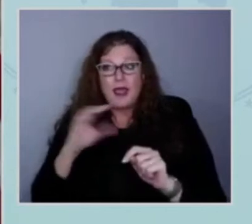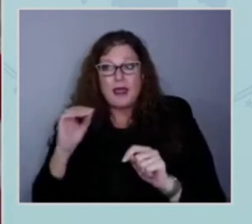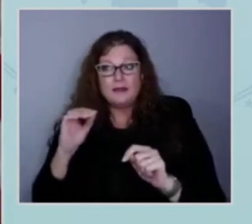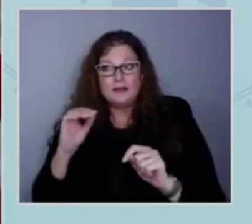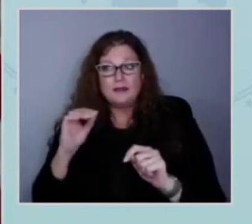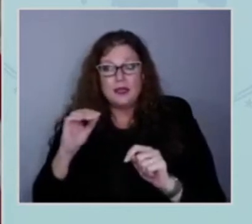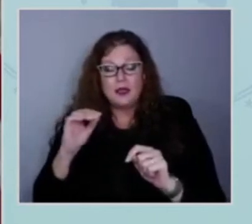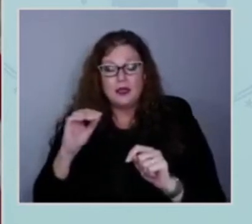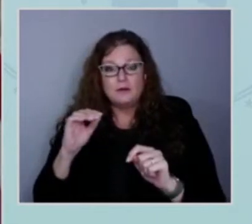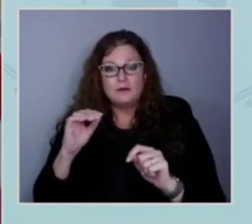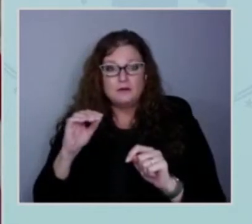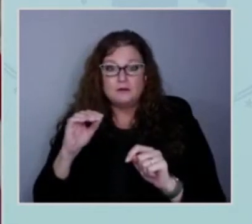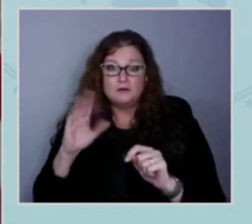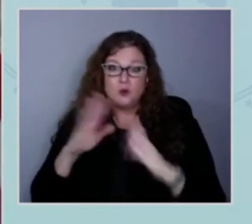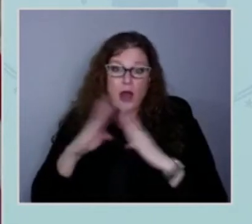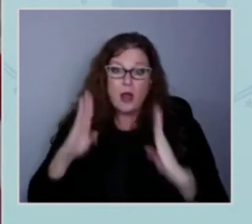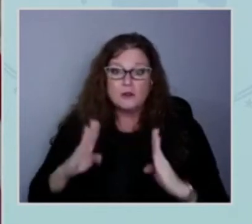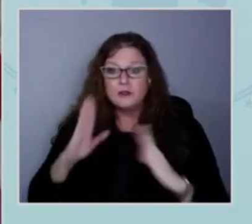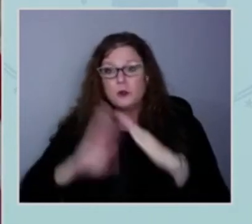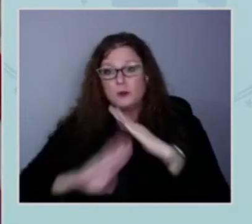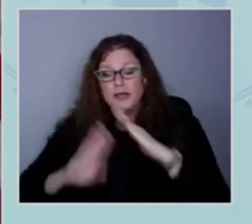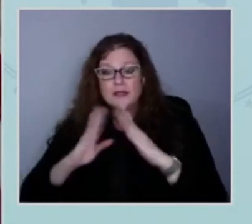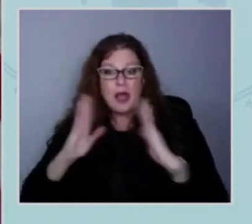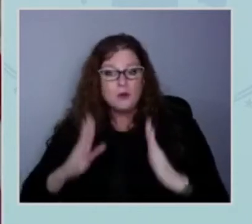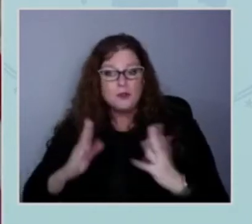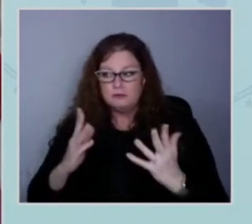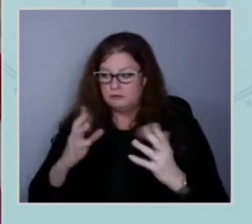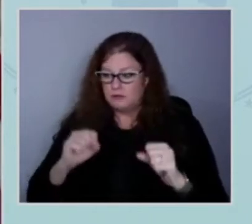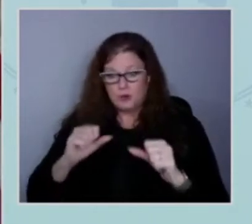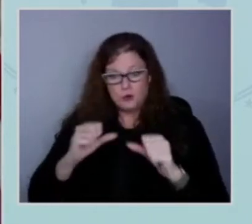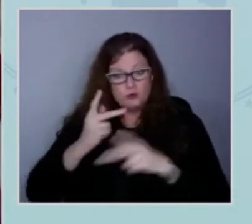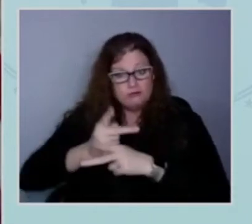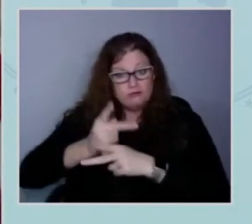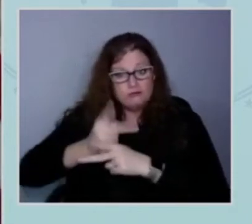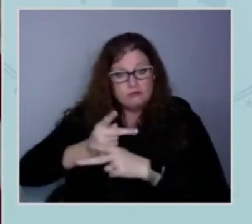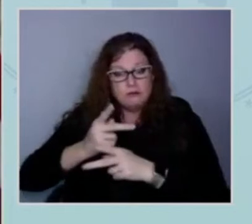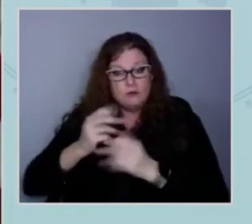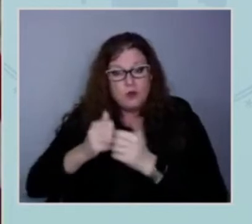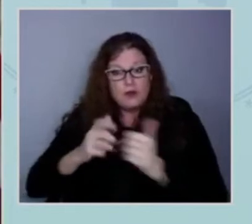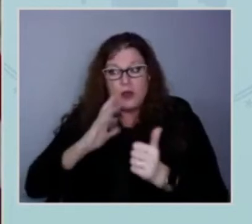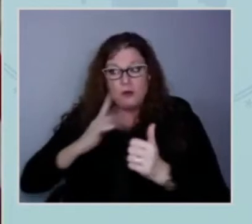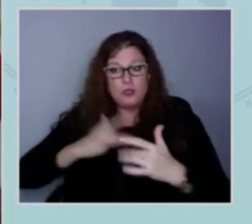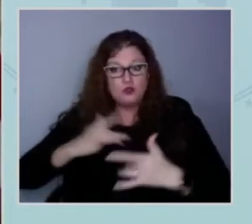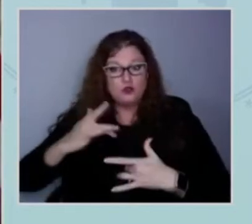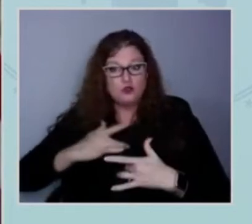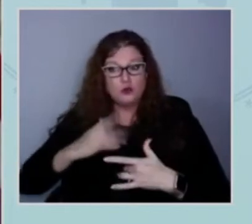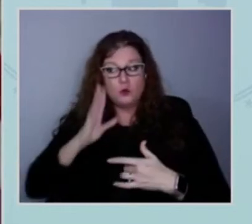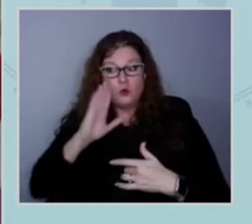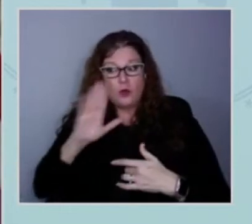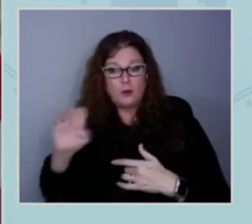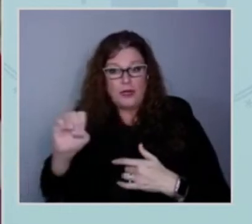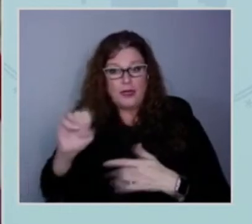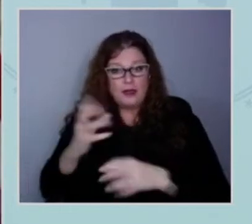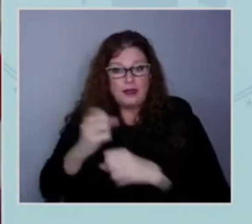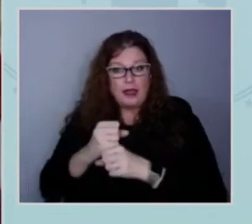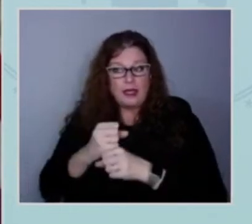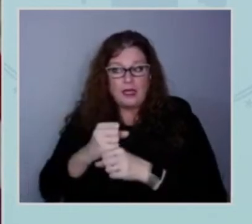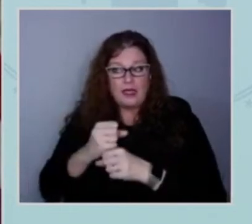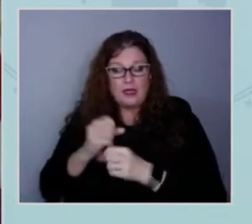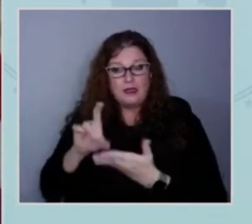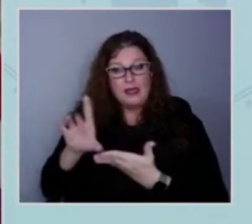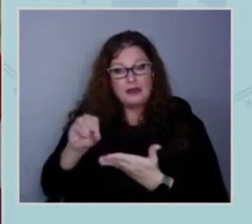the first thing is rent and just your housing, your basic housing. Are you able to